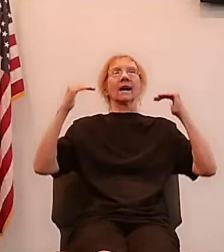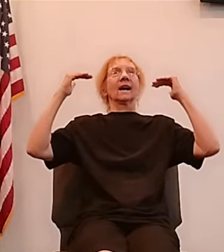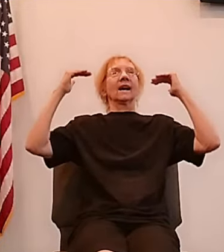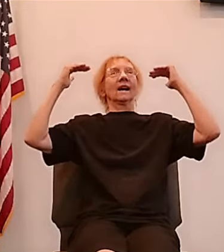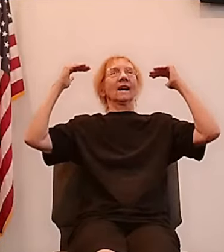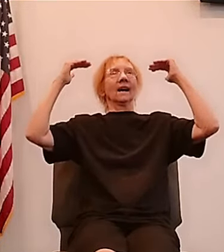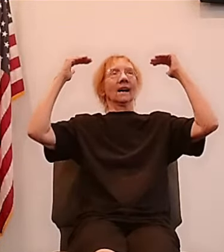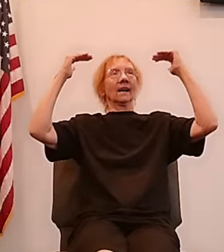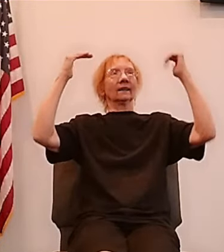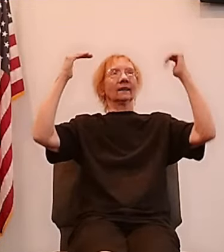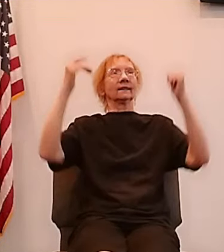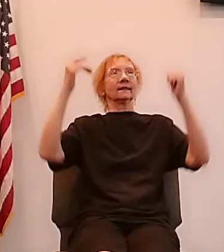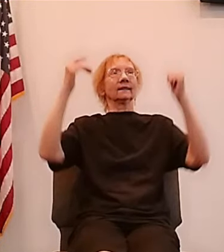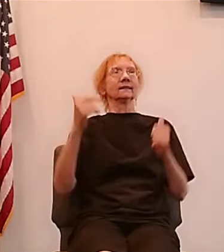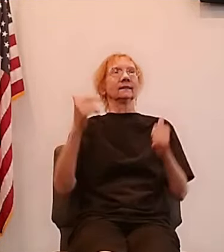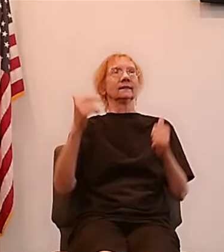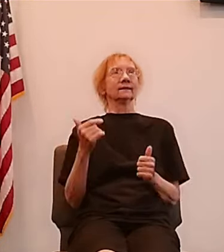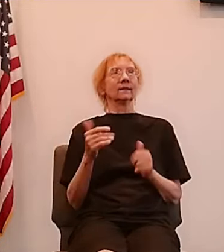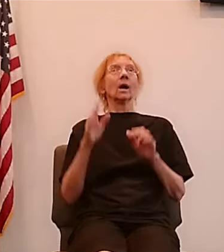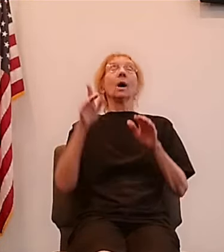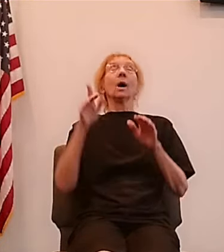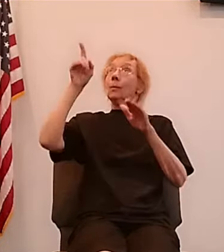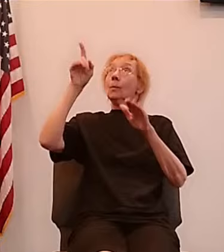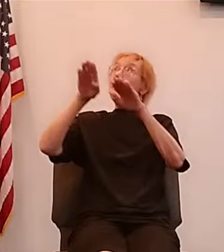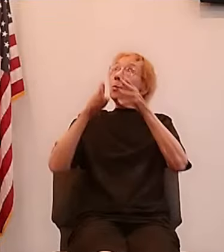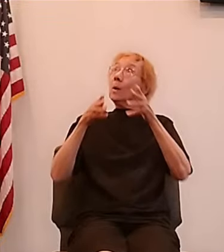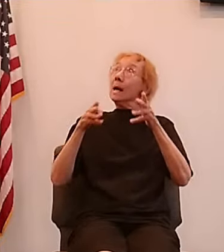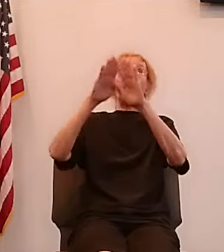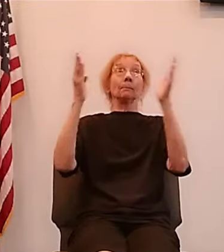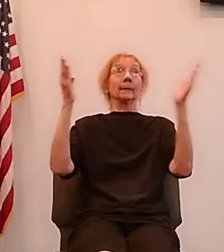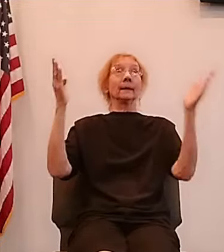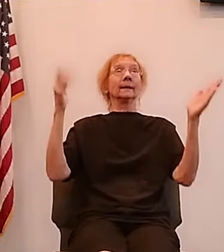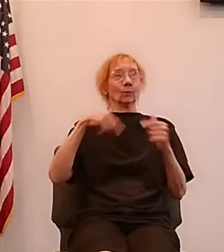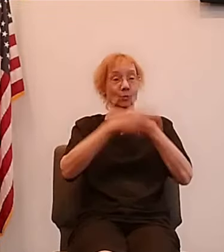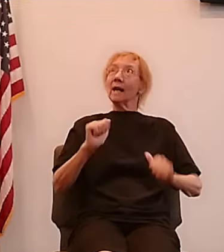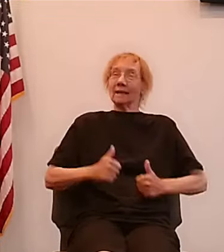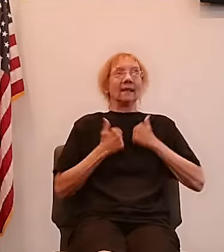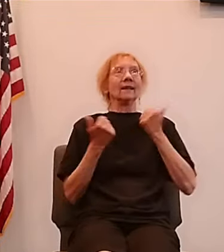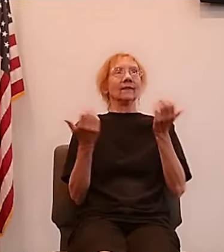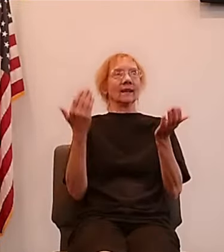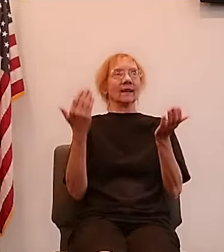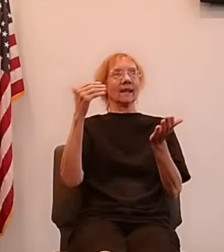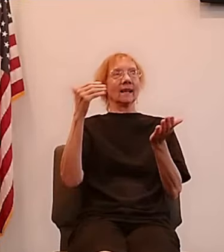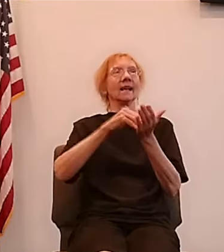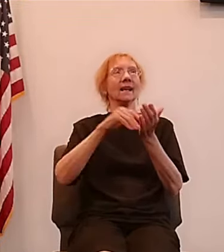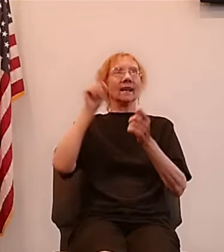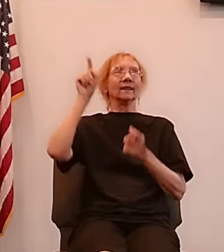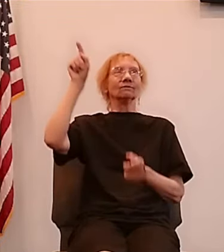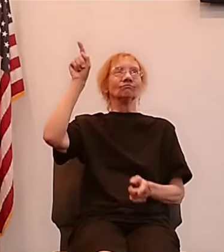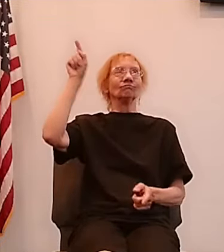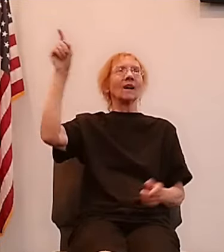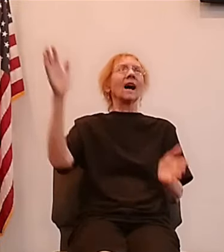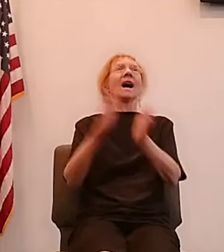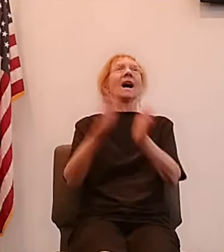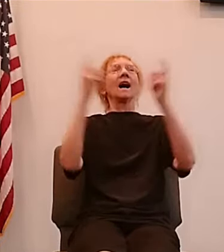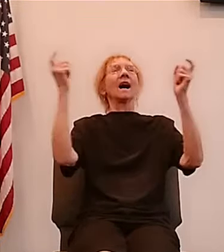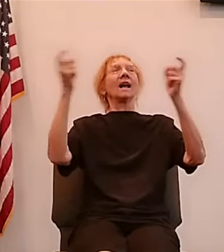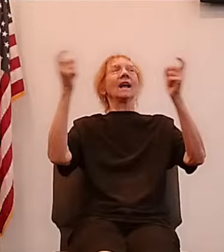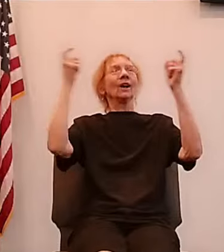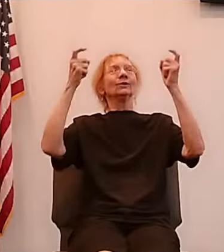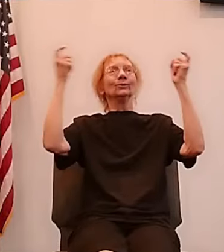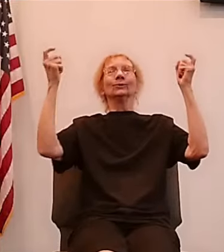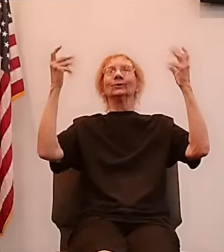you opened the way for the world to live again.